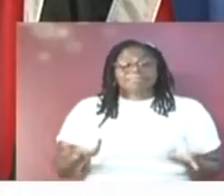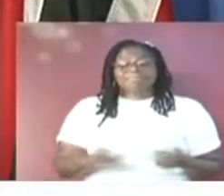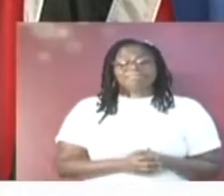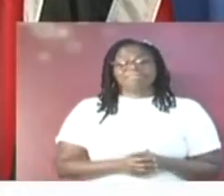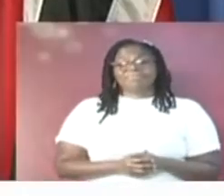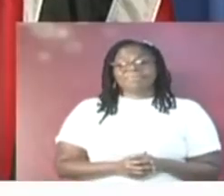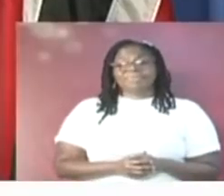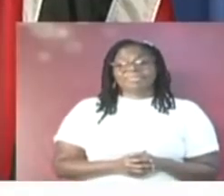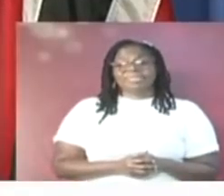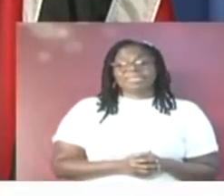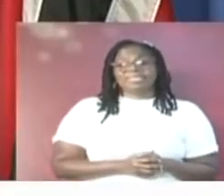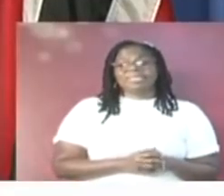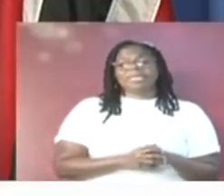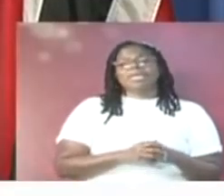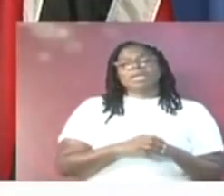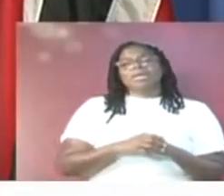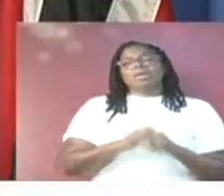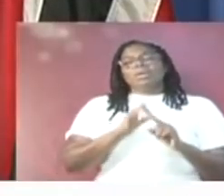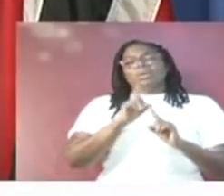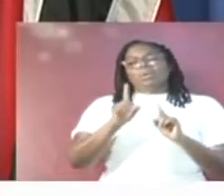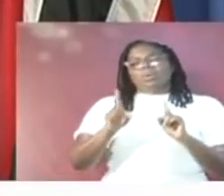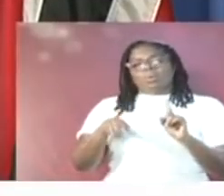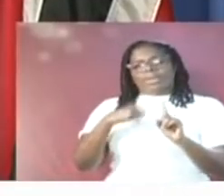When we close the bars, it's the same reason.